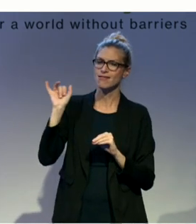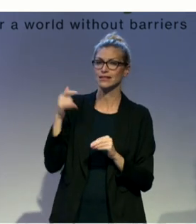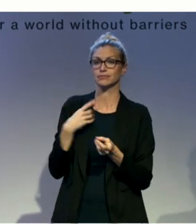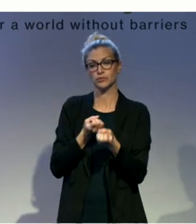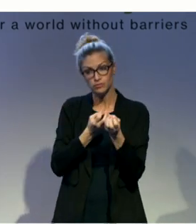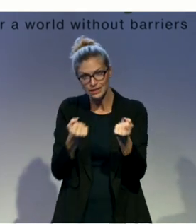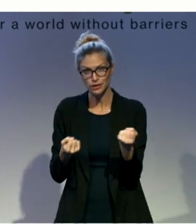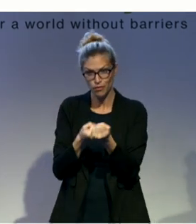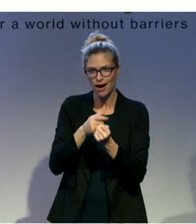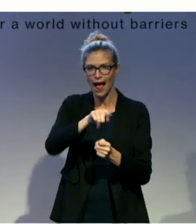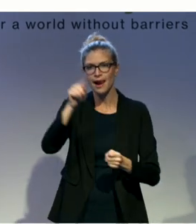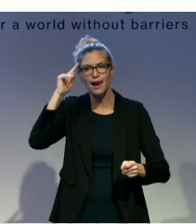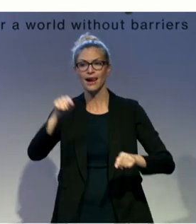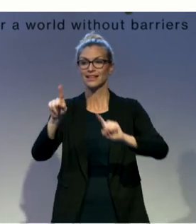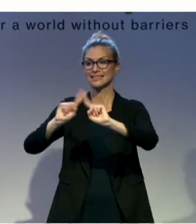develop similar programs.